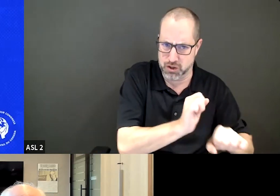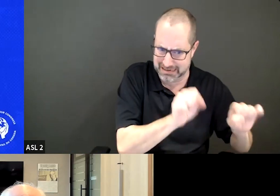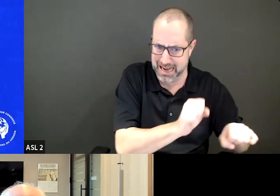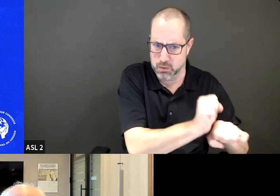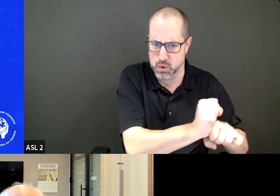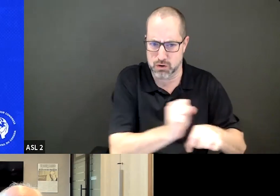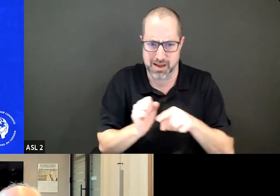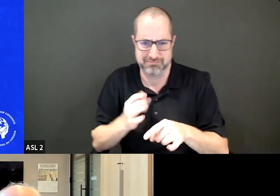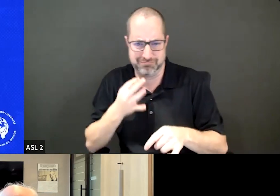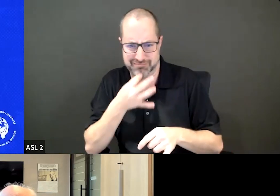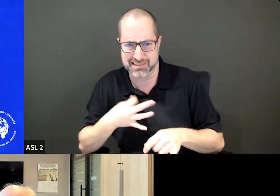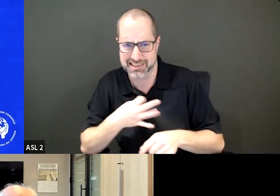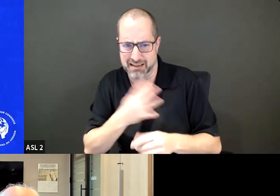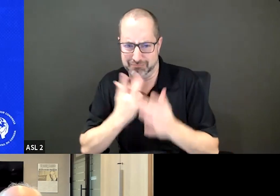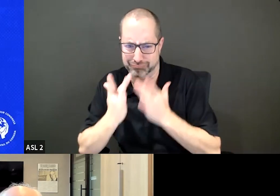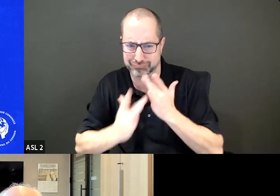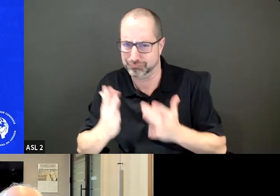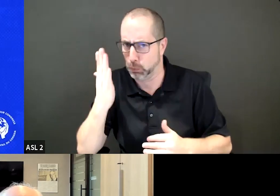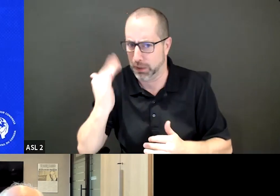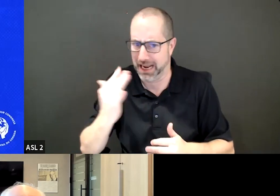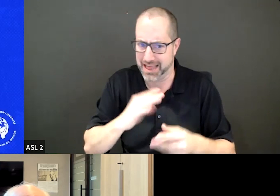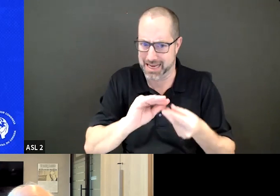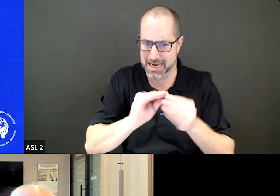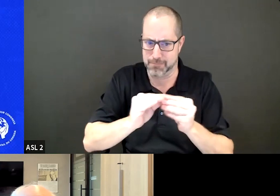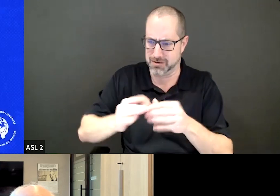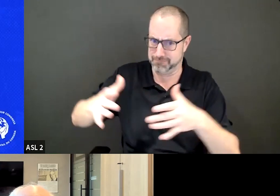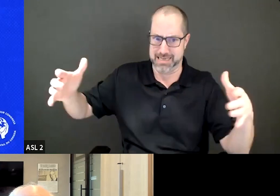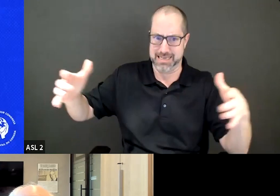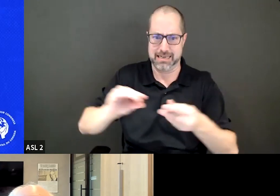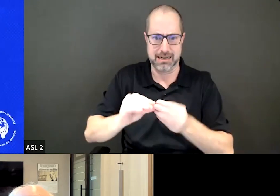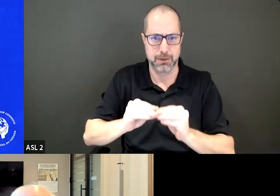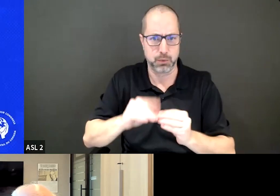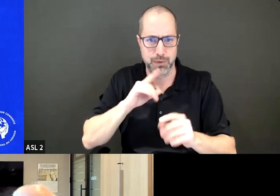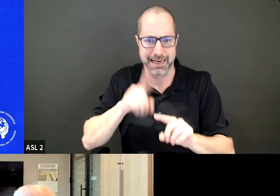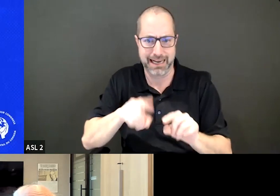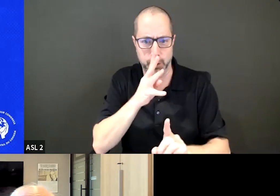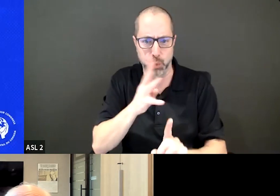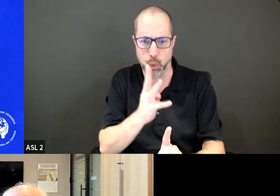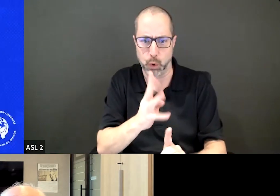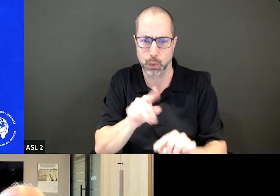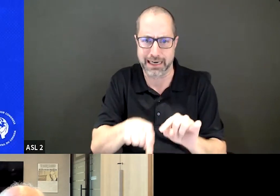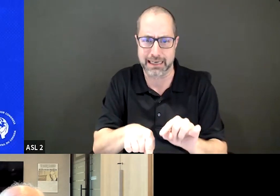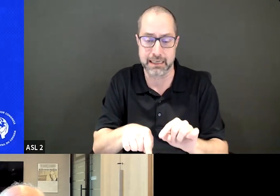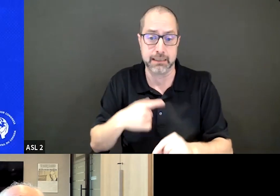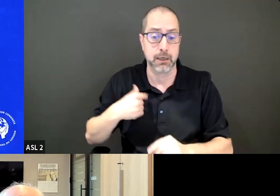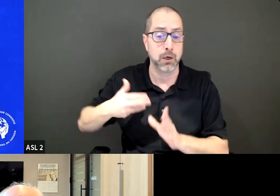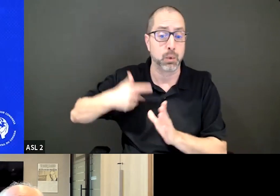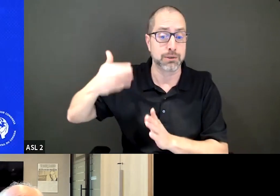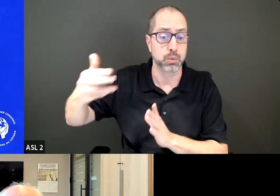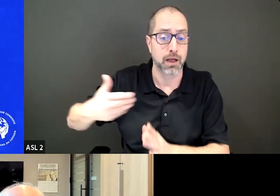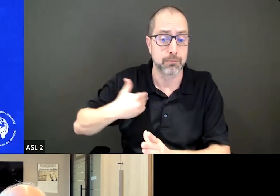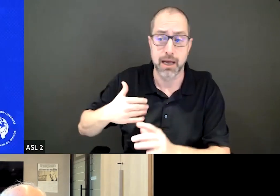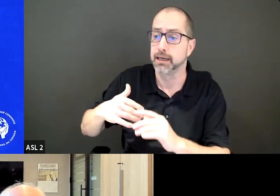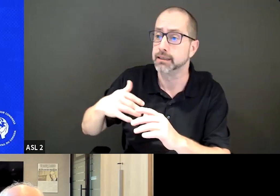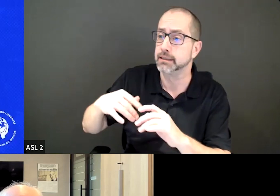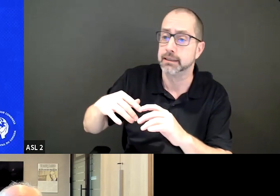earlier this year. And these numbers are simply too big to ignore. Periodically, I get together with my counterparts from